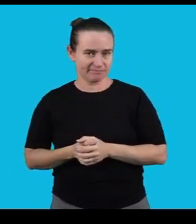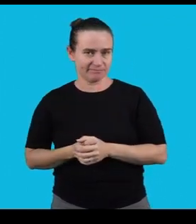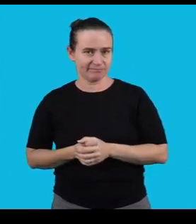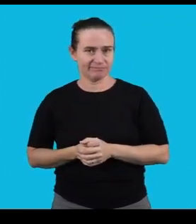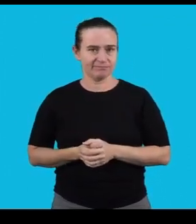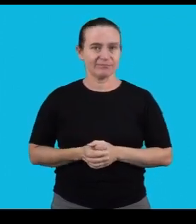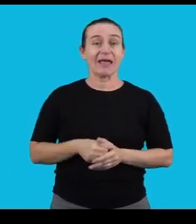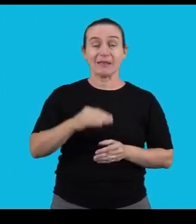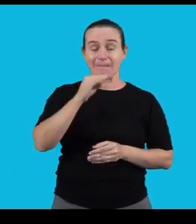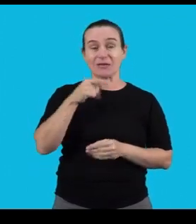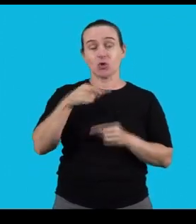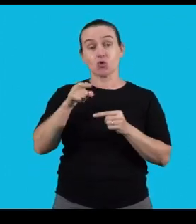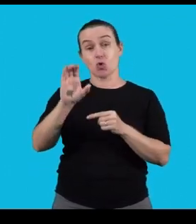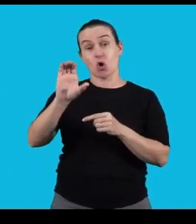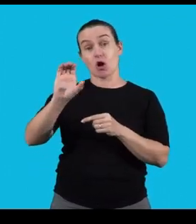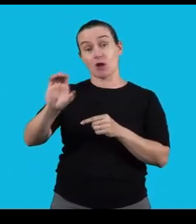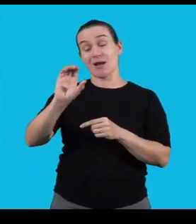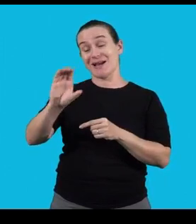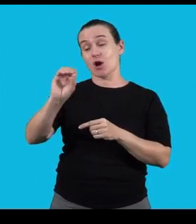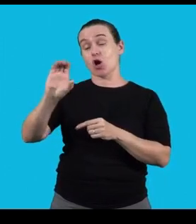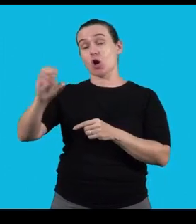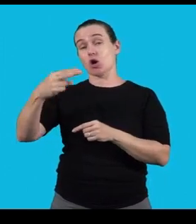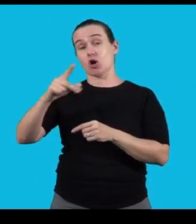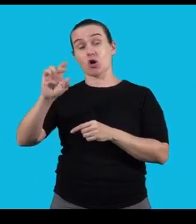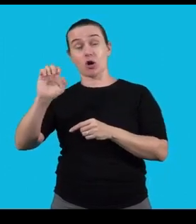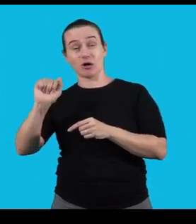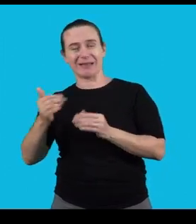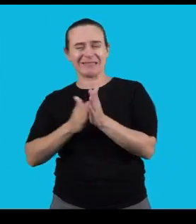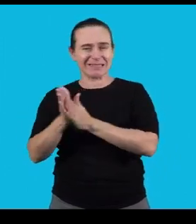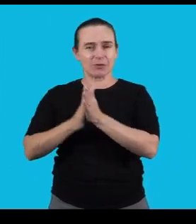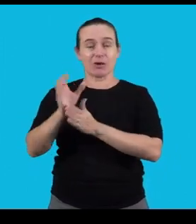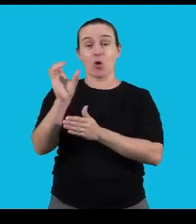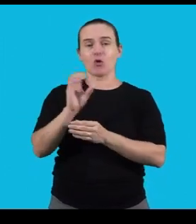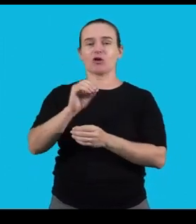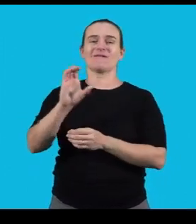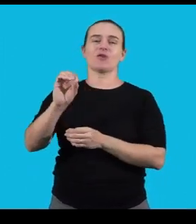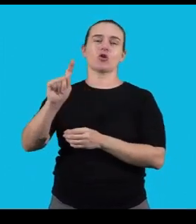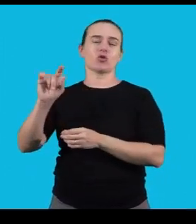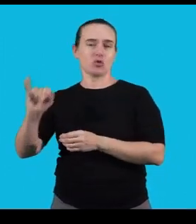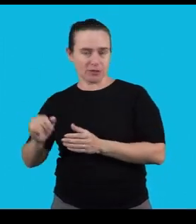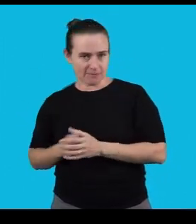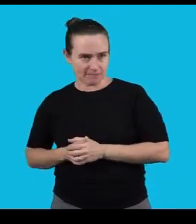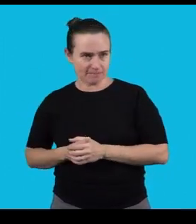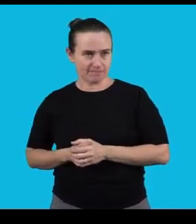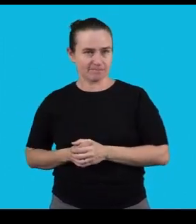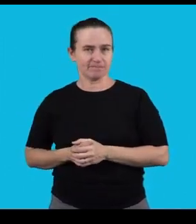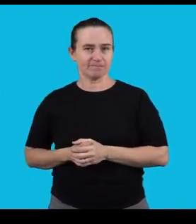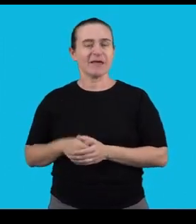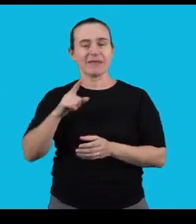created, which is now going to come to the cochlea and stimulate the organ of Corti to convert